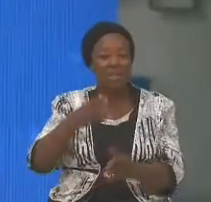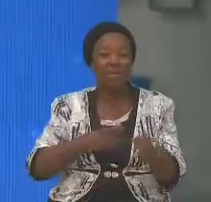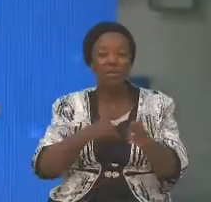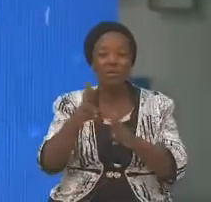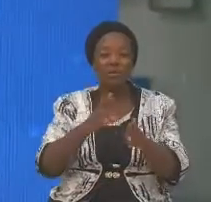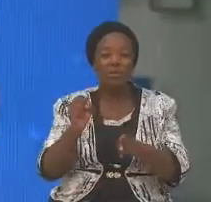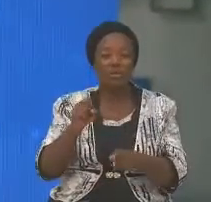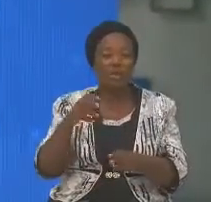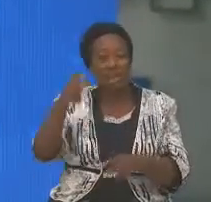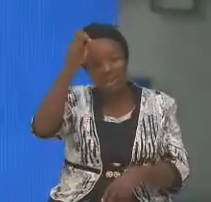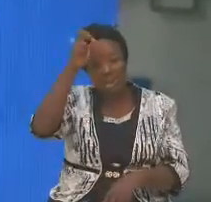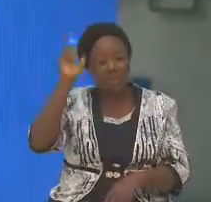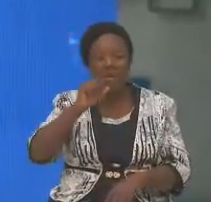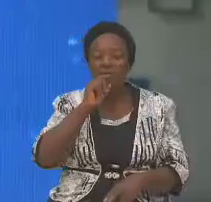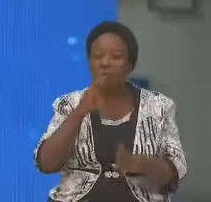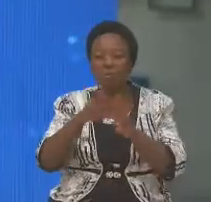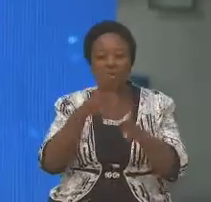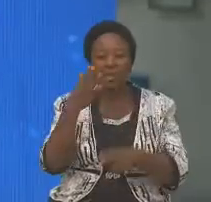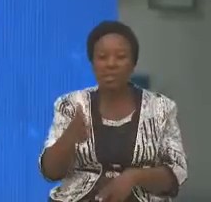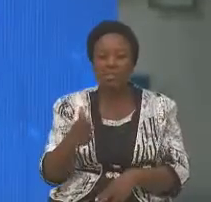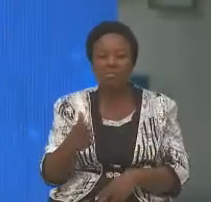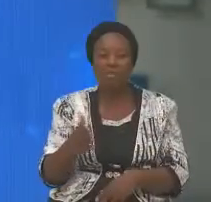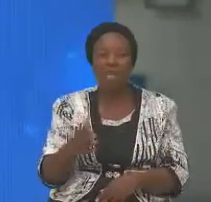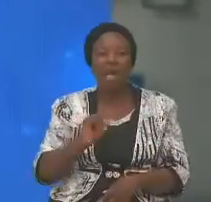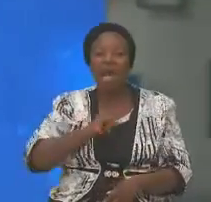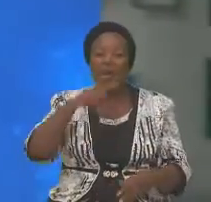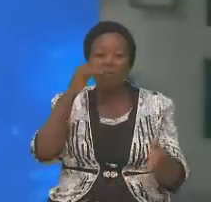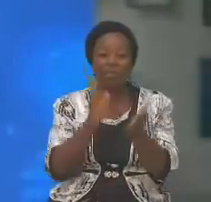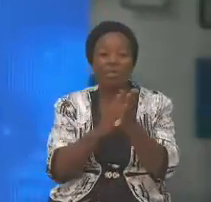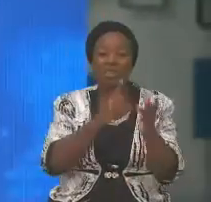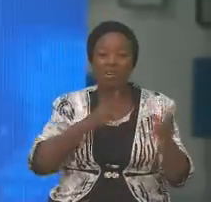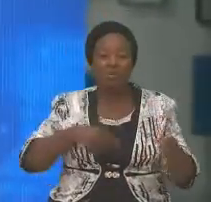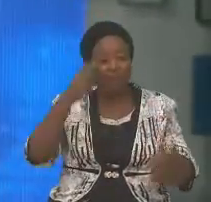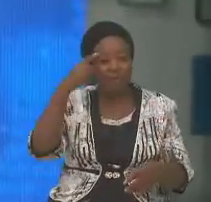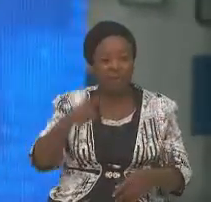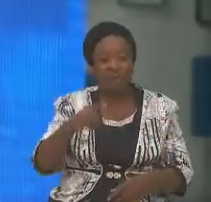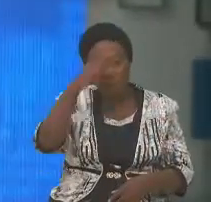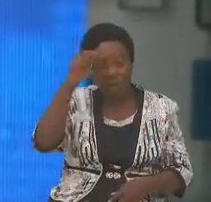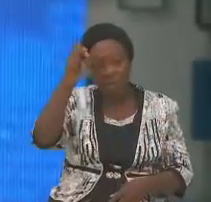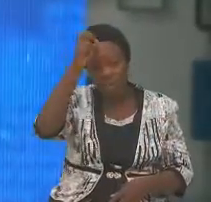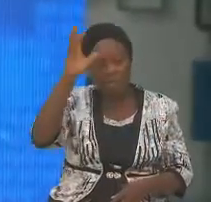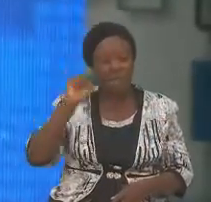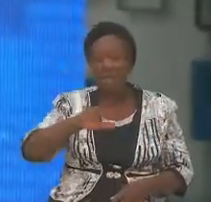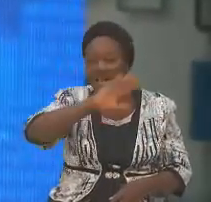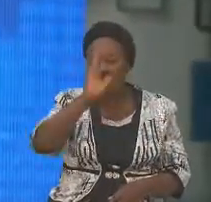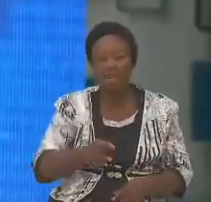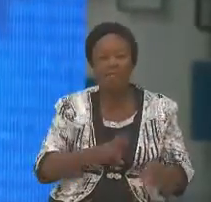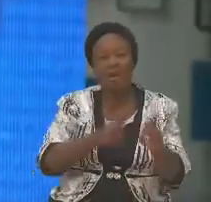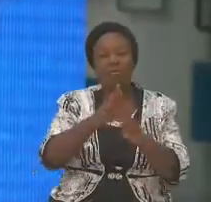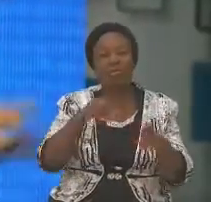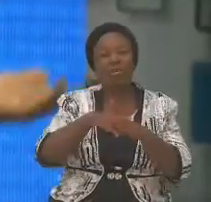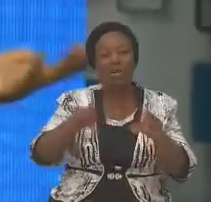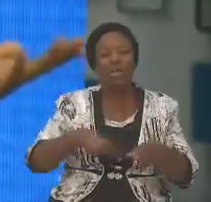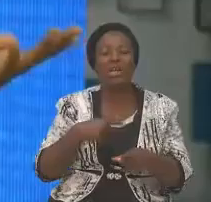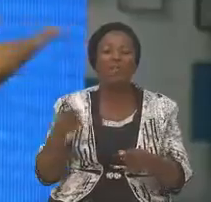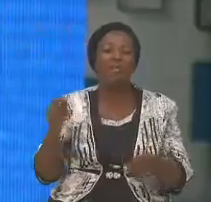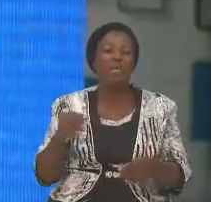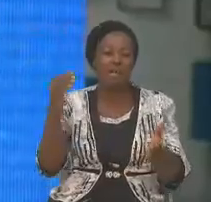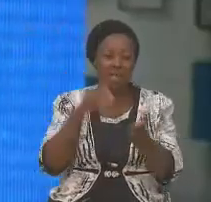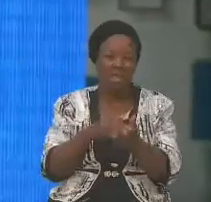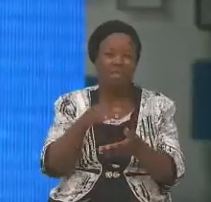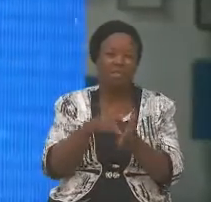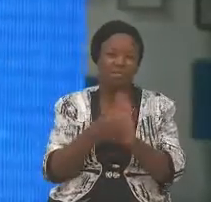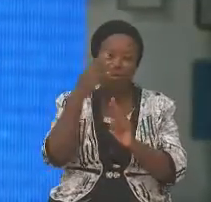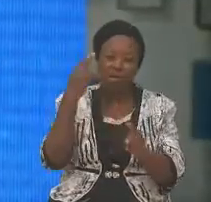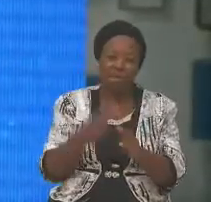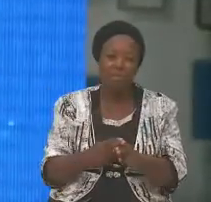forgiveness, I need this redemption, and I want the Spirit of God to bear witness in my heart that the Lord has saved me and all my